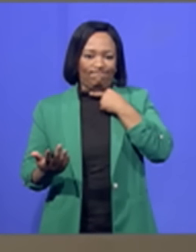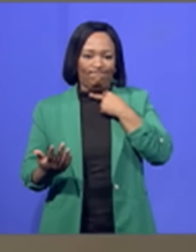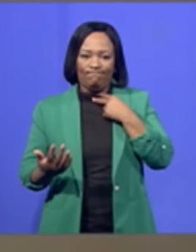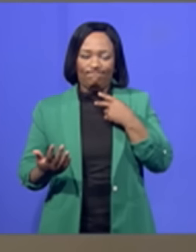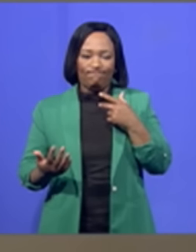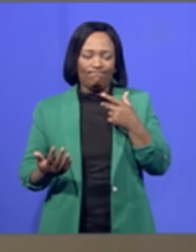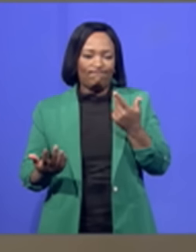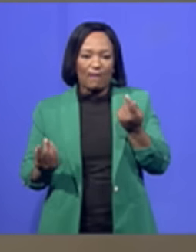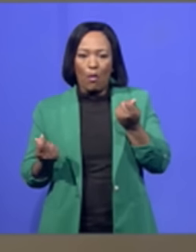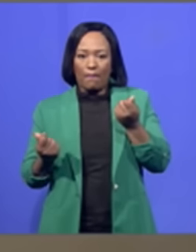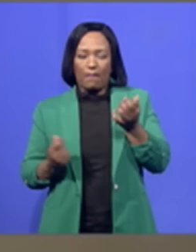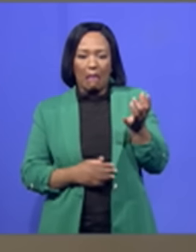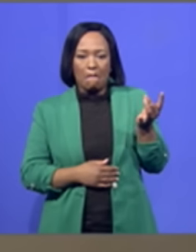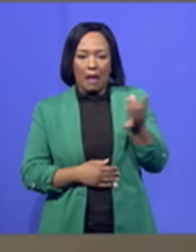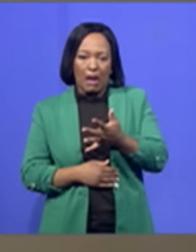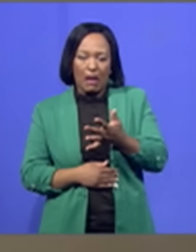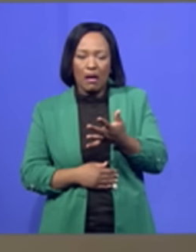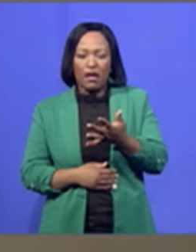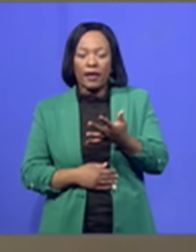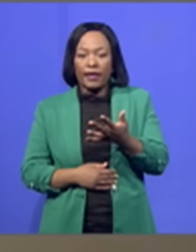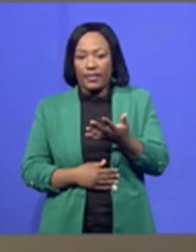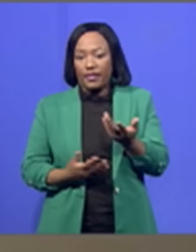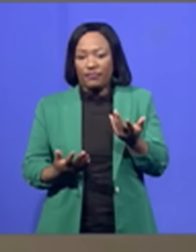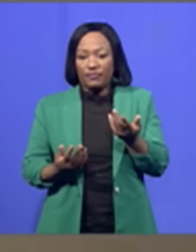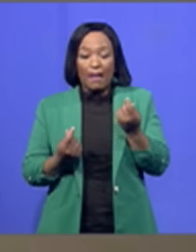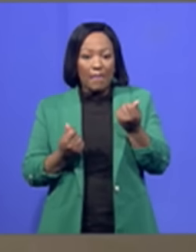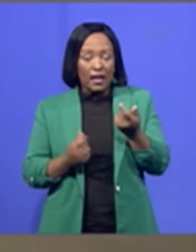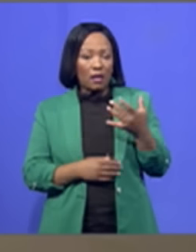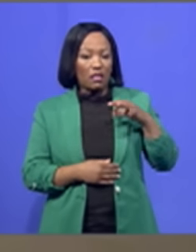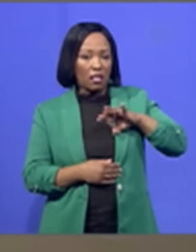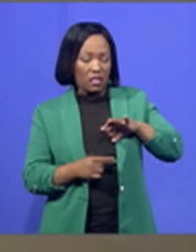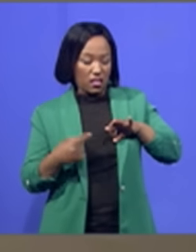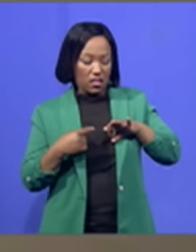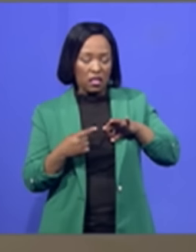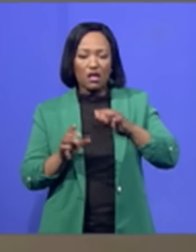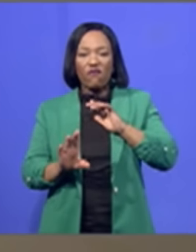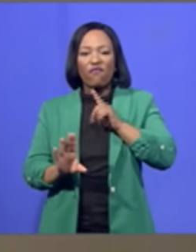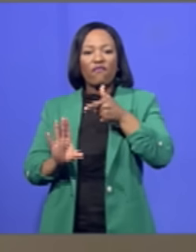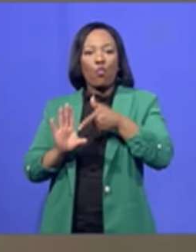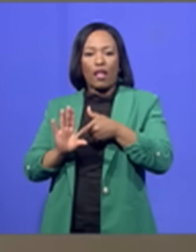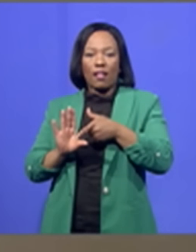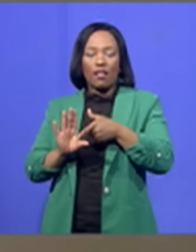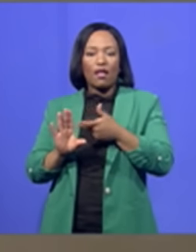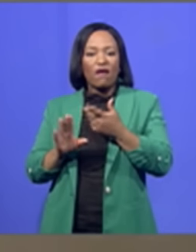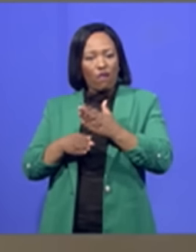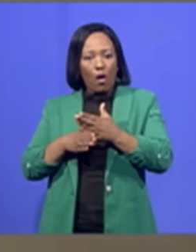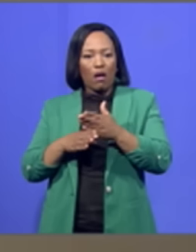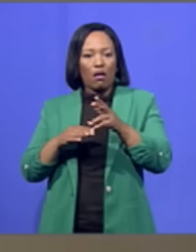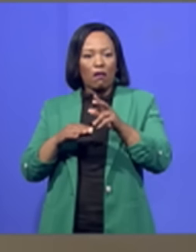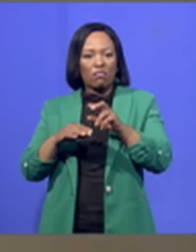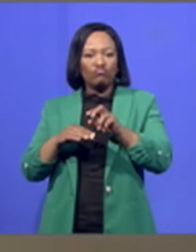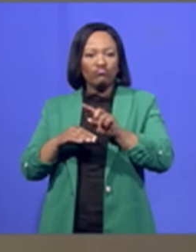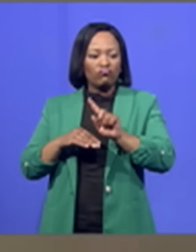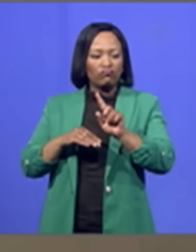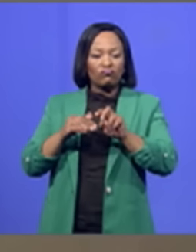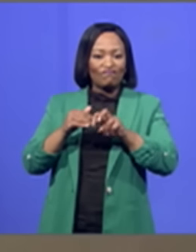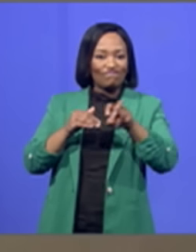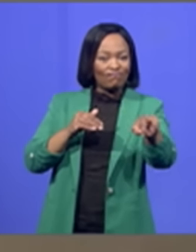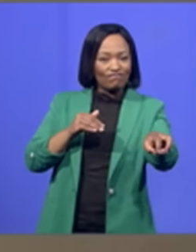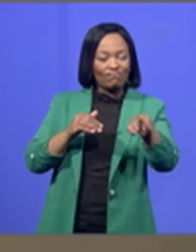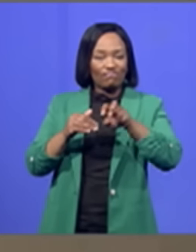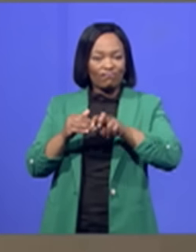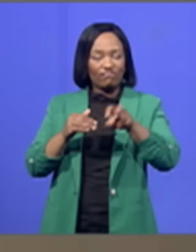has gotten into the cycle where they work to earn money. The money they earn goes to fuel to fund them going back to work. Now, that's a vicious cycle for